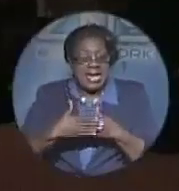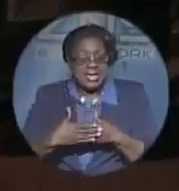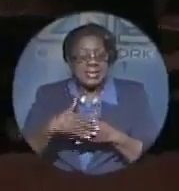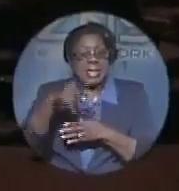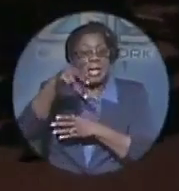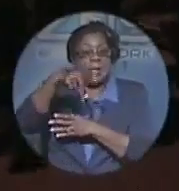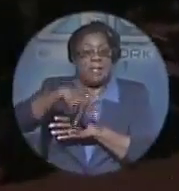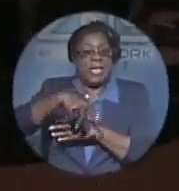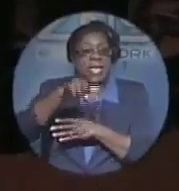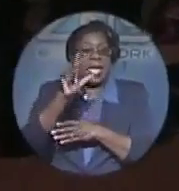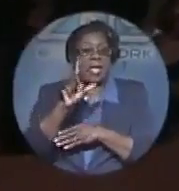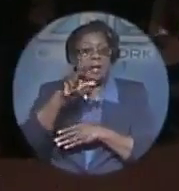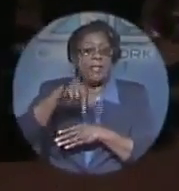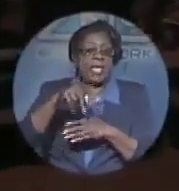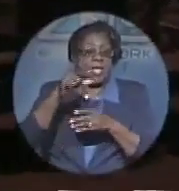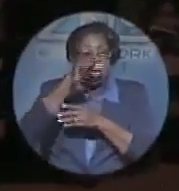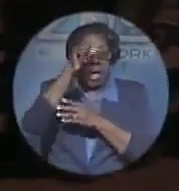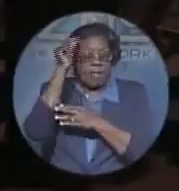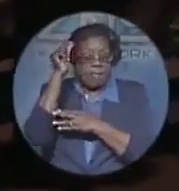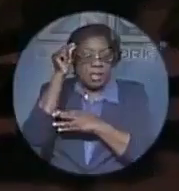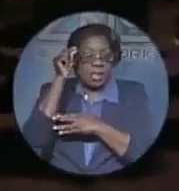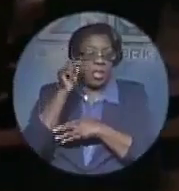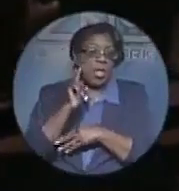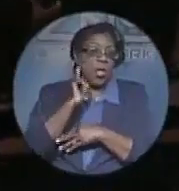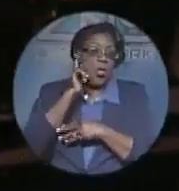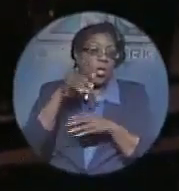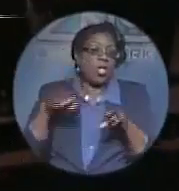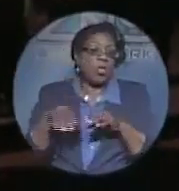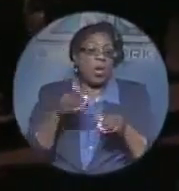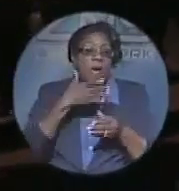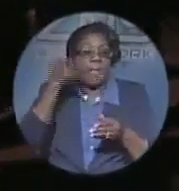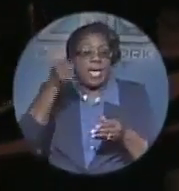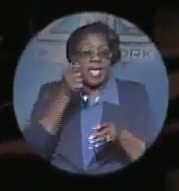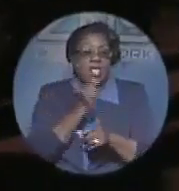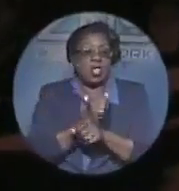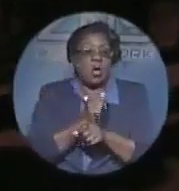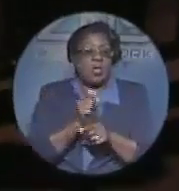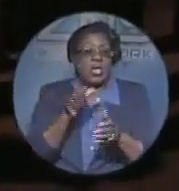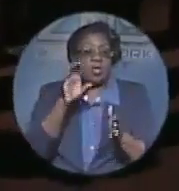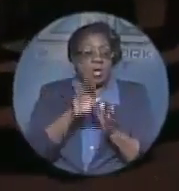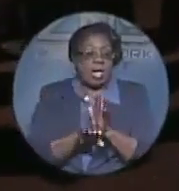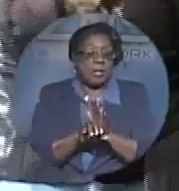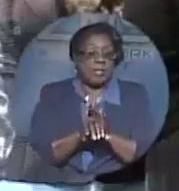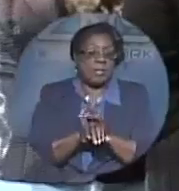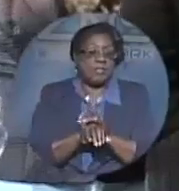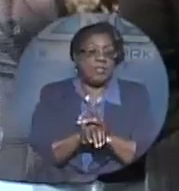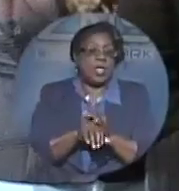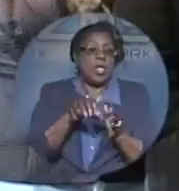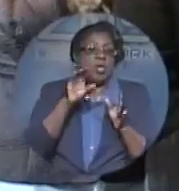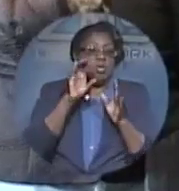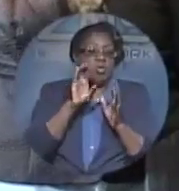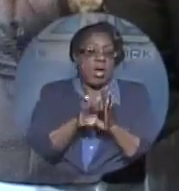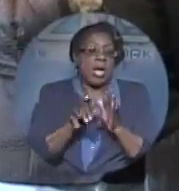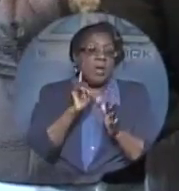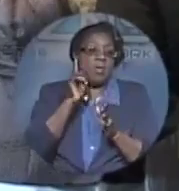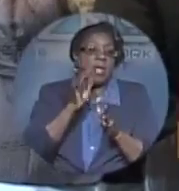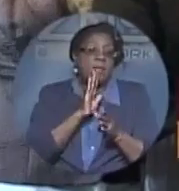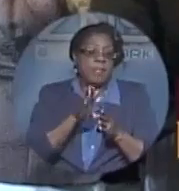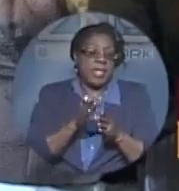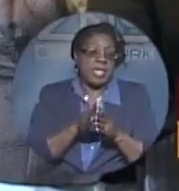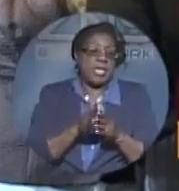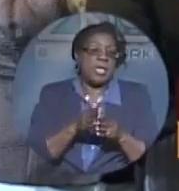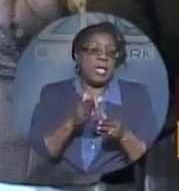justice, which he claims the government is failing to do. Crime may be a complex issue, but a government with the